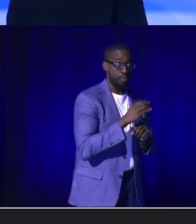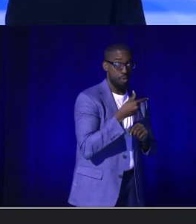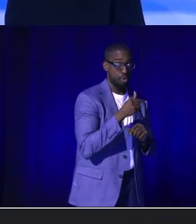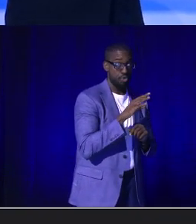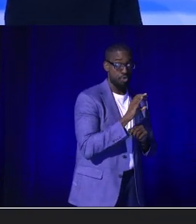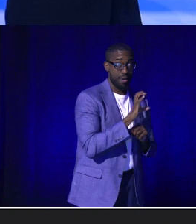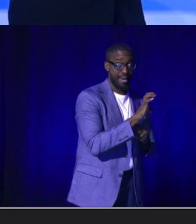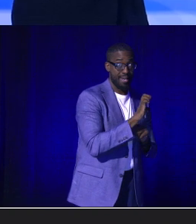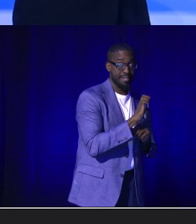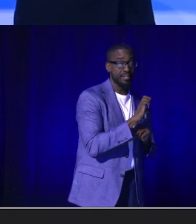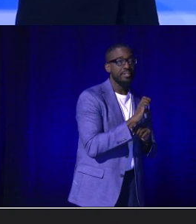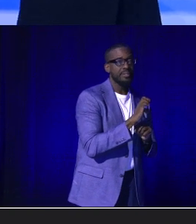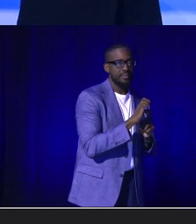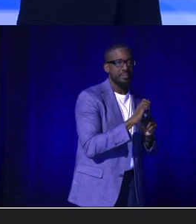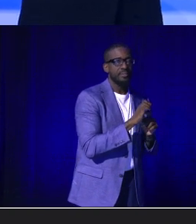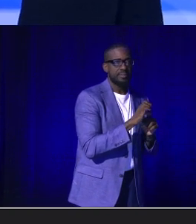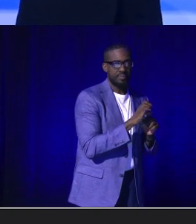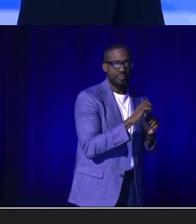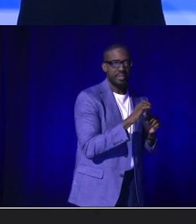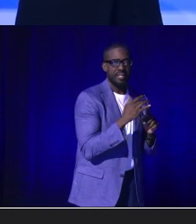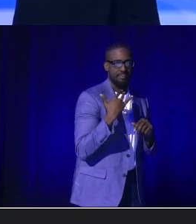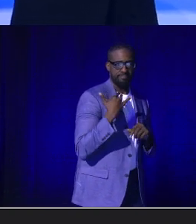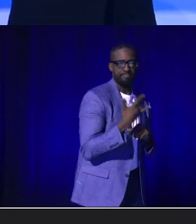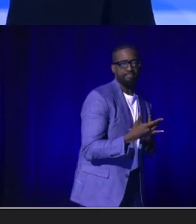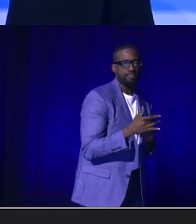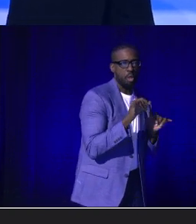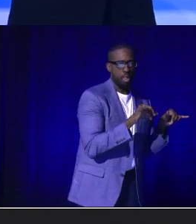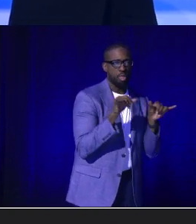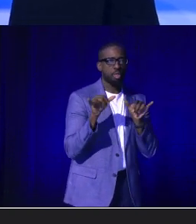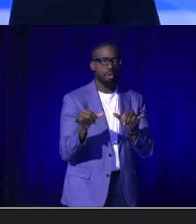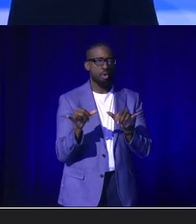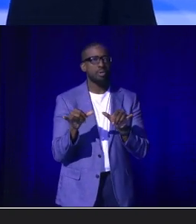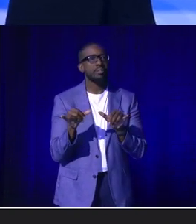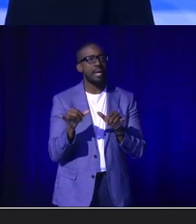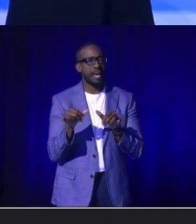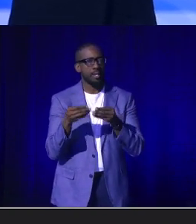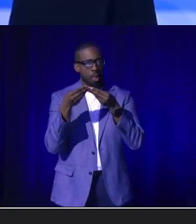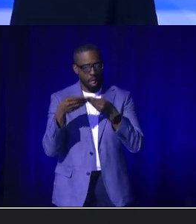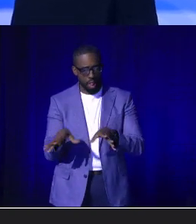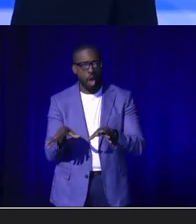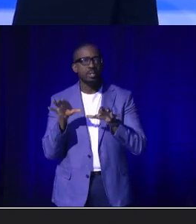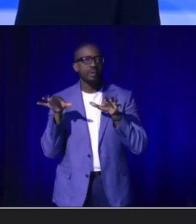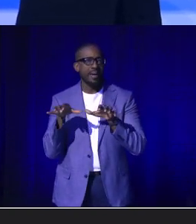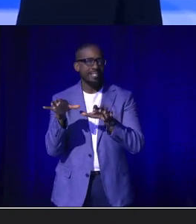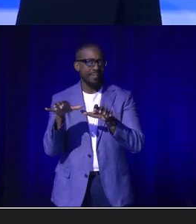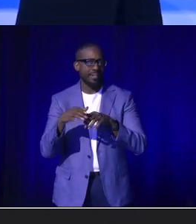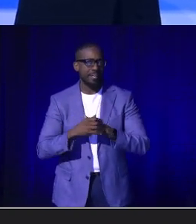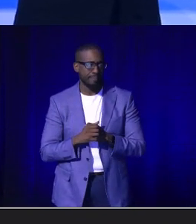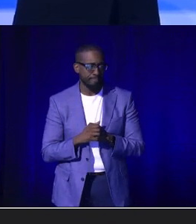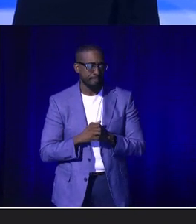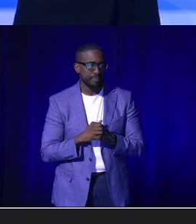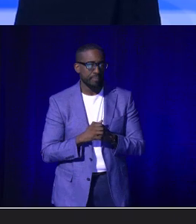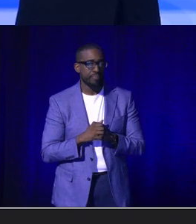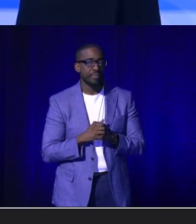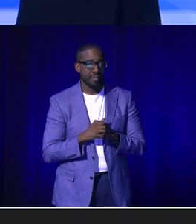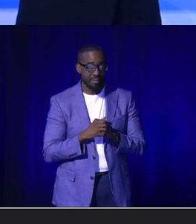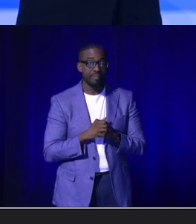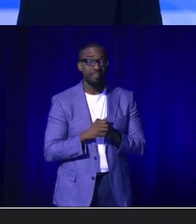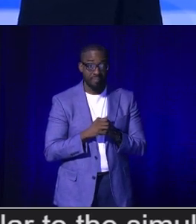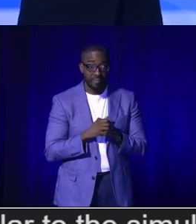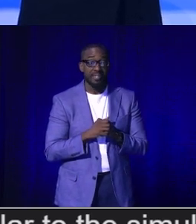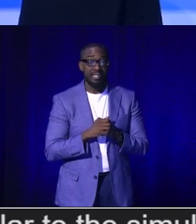has trending that looks very similar to the simulation of loss of active material at the positive electrode. This gave us the sense that